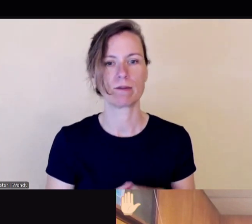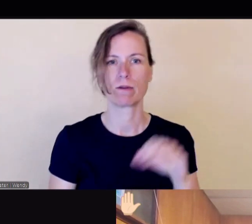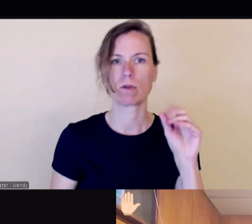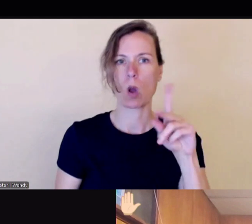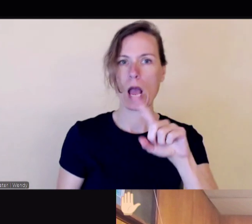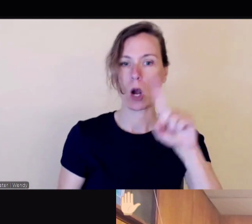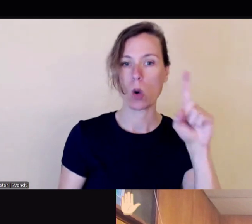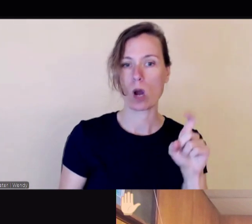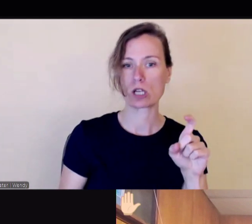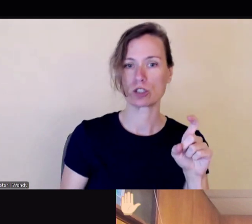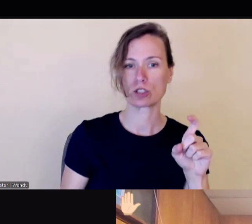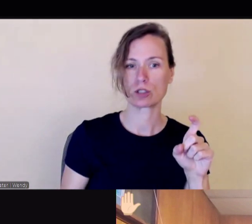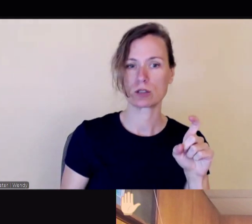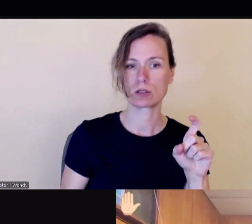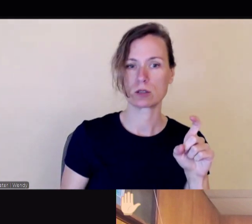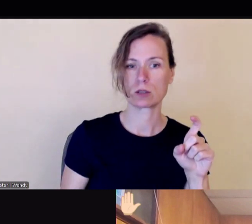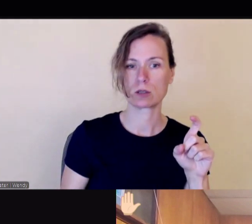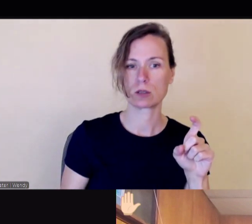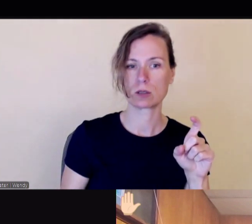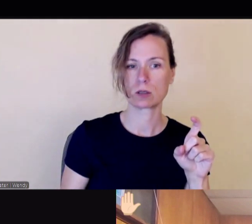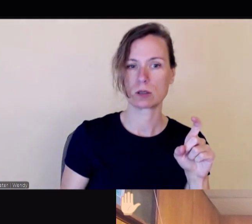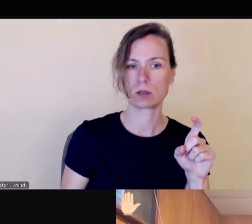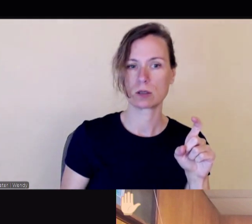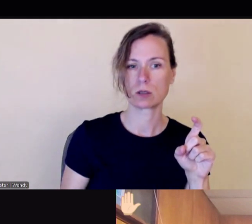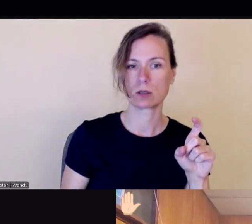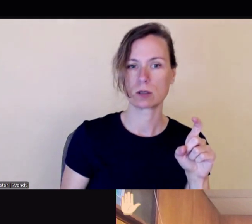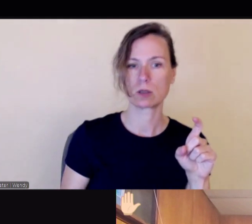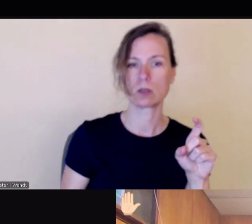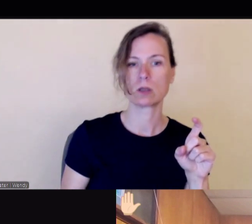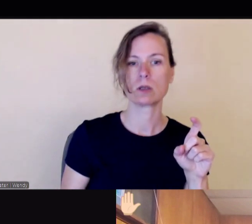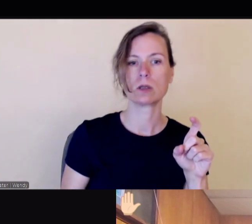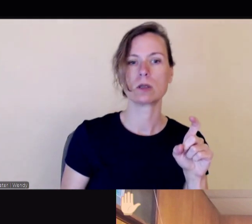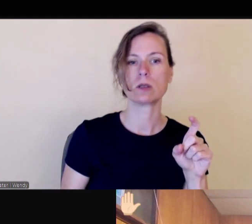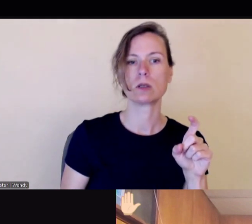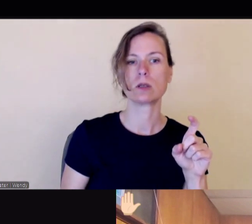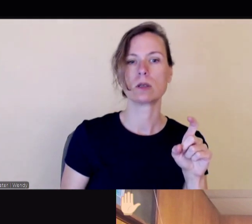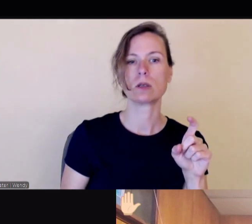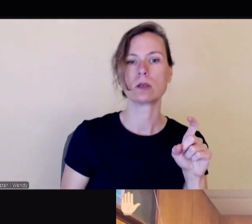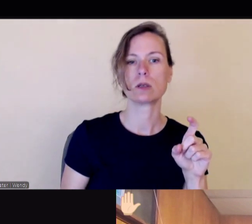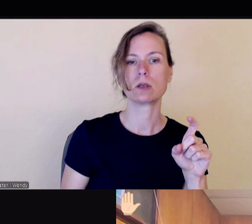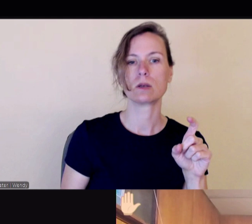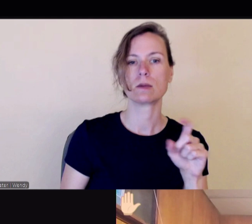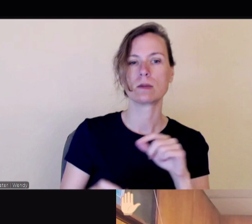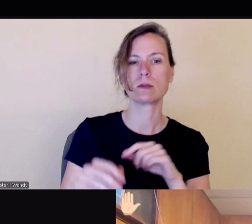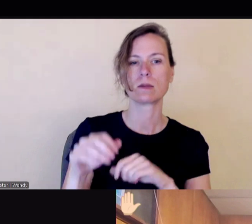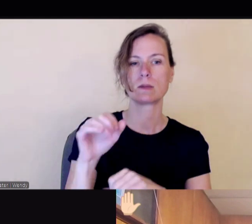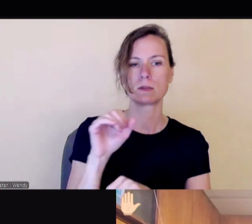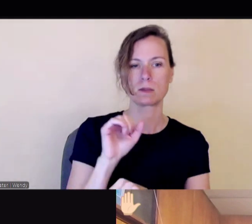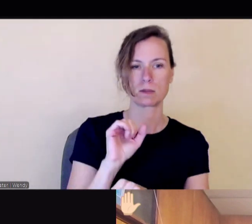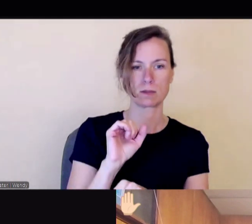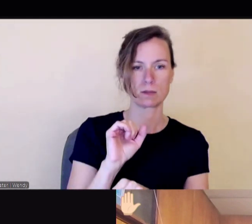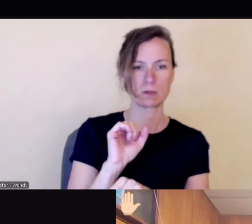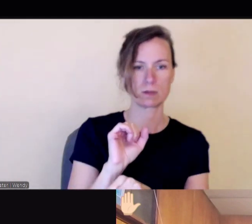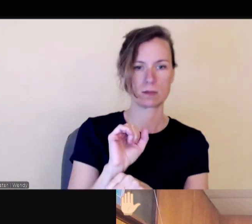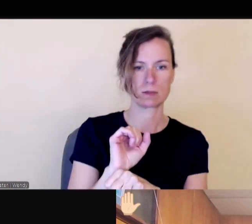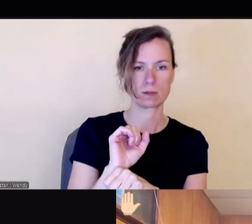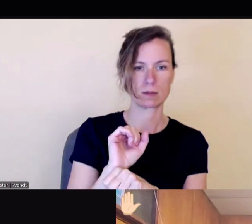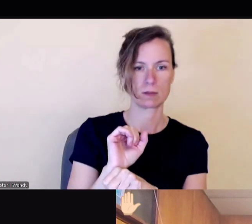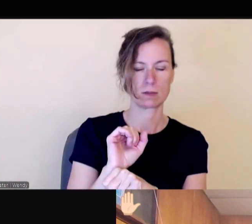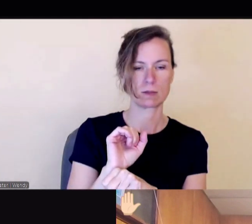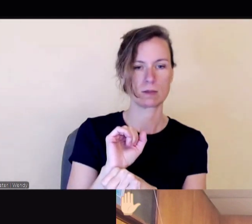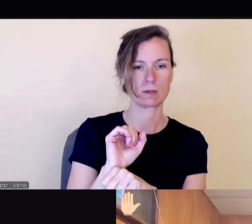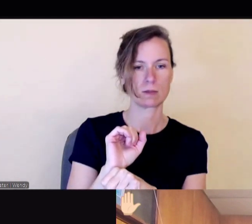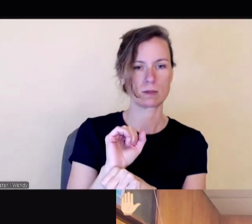Office of Human Rights in the District of Columbia government, and they would often co-file Pardon me? Co-file.